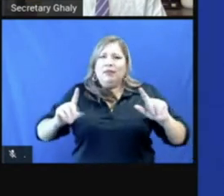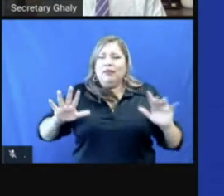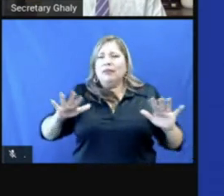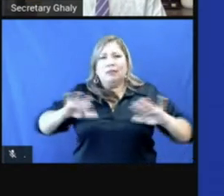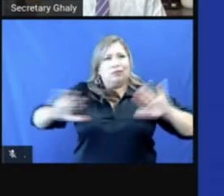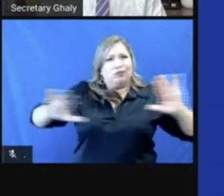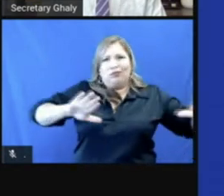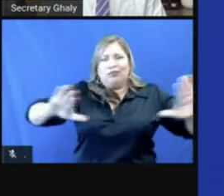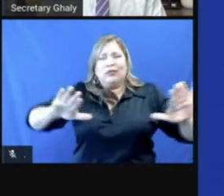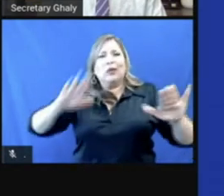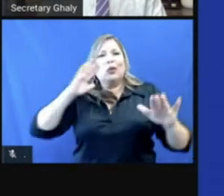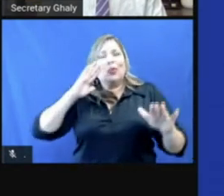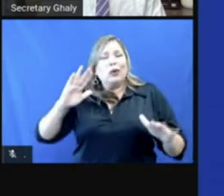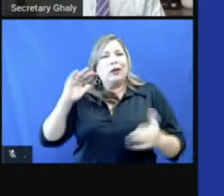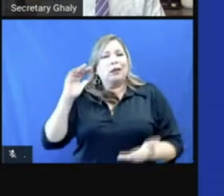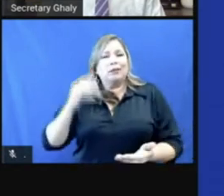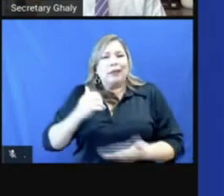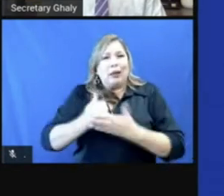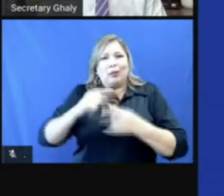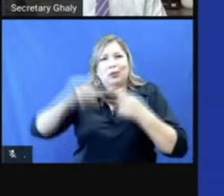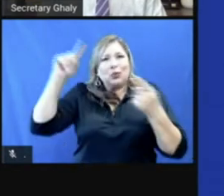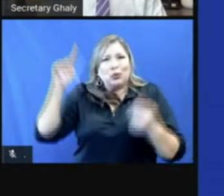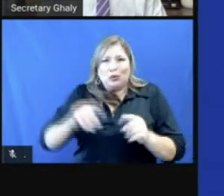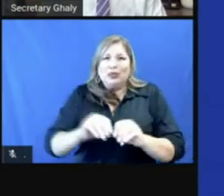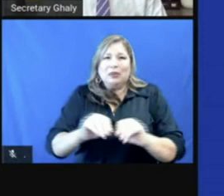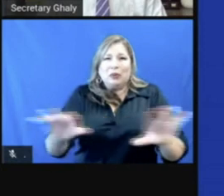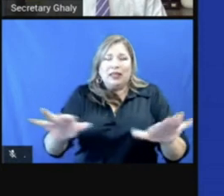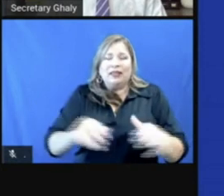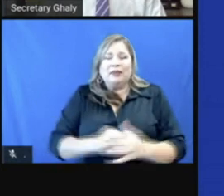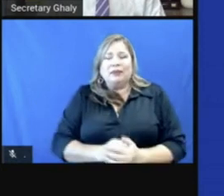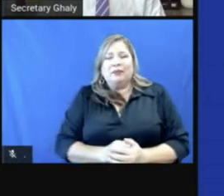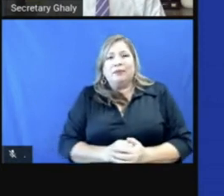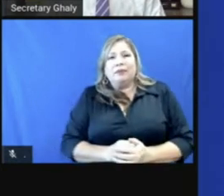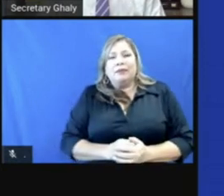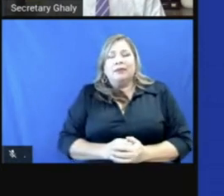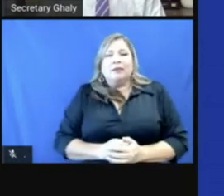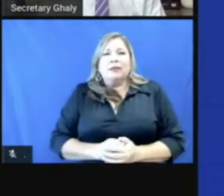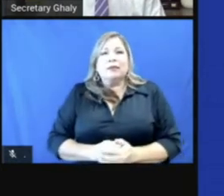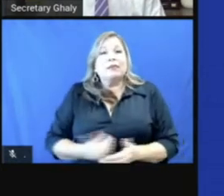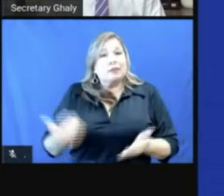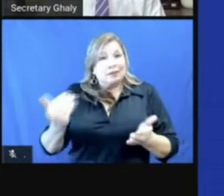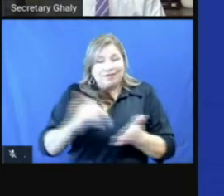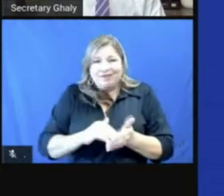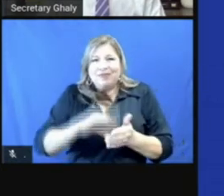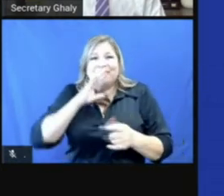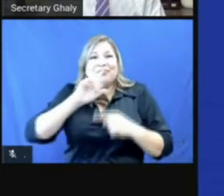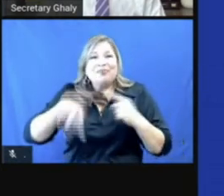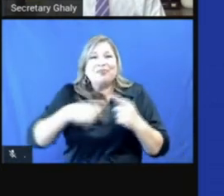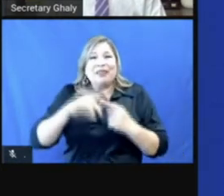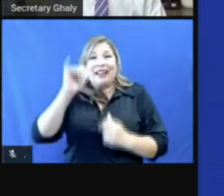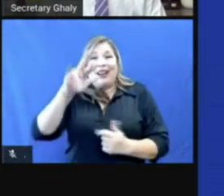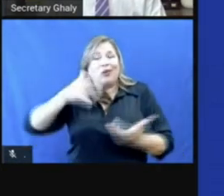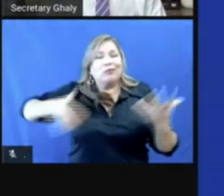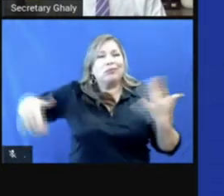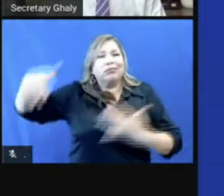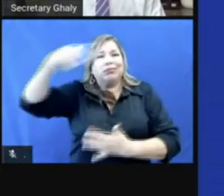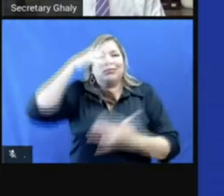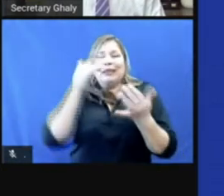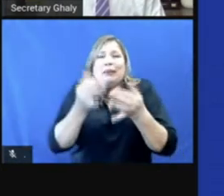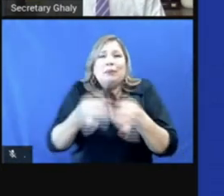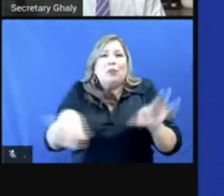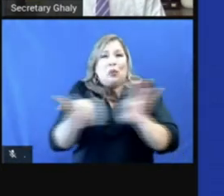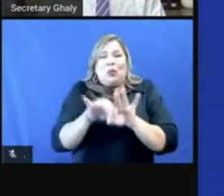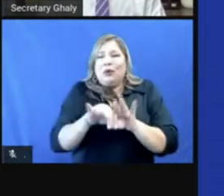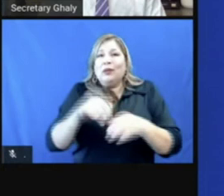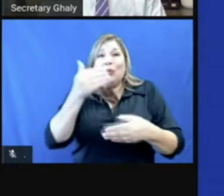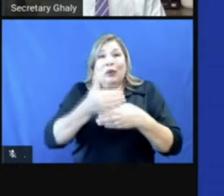us reduce transmission. We've talked about the importance of circulation, keeping windows and doors open so outside air